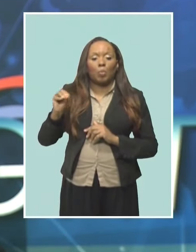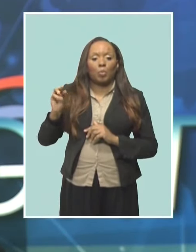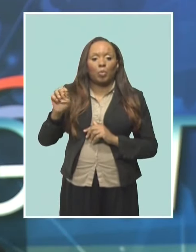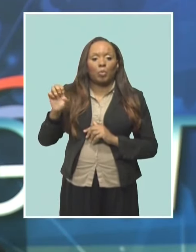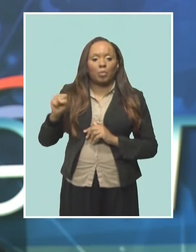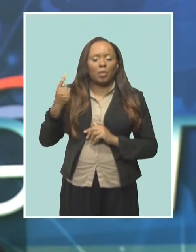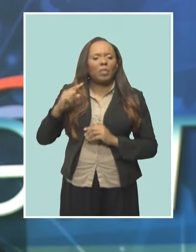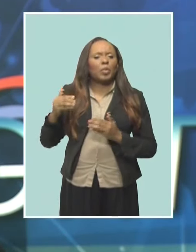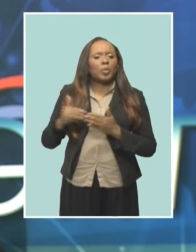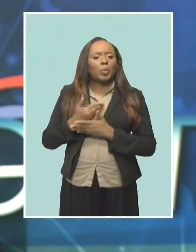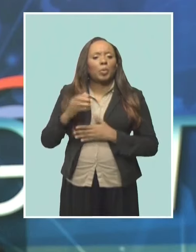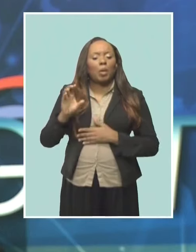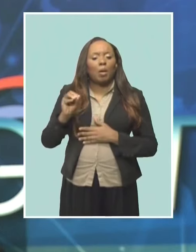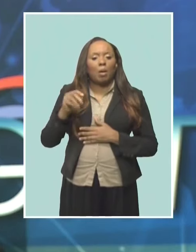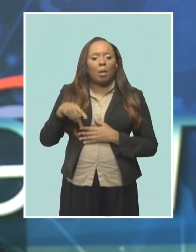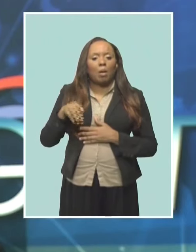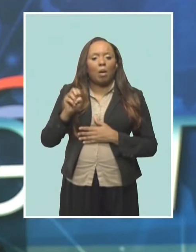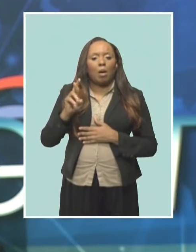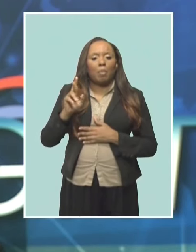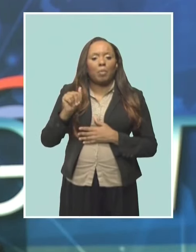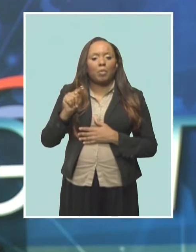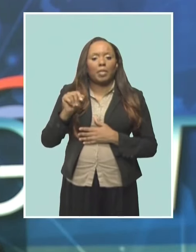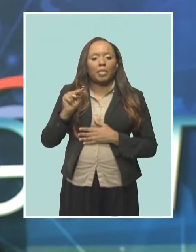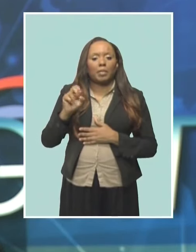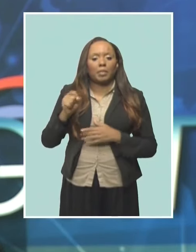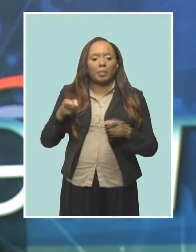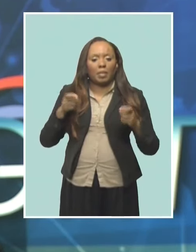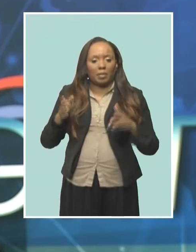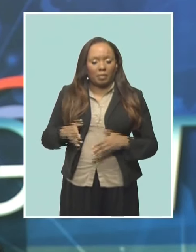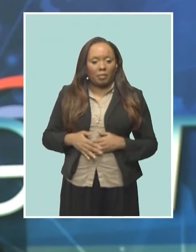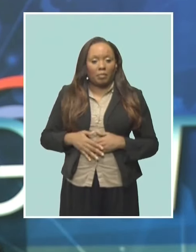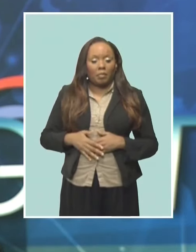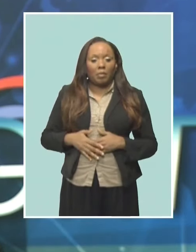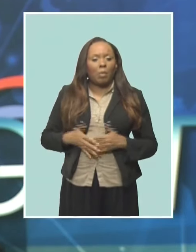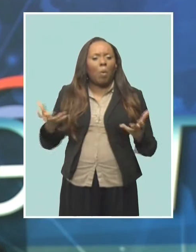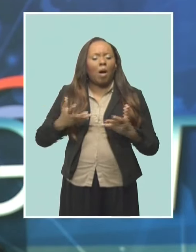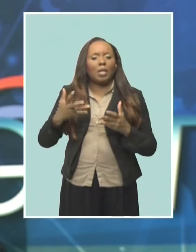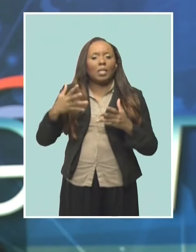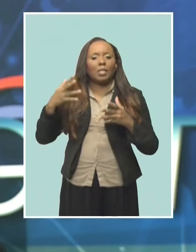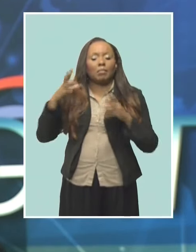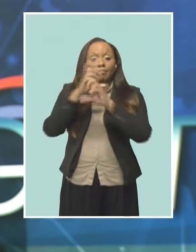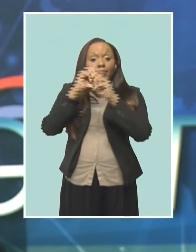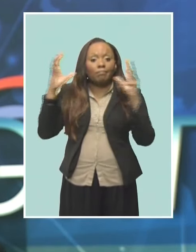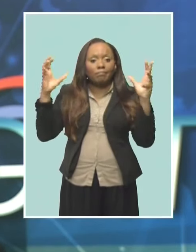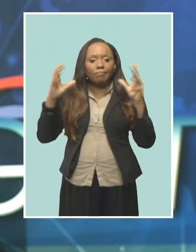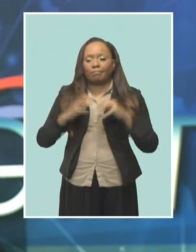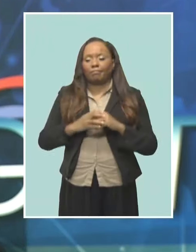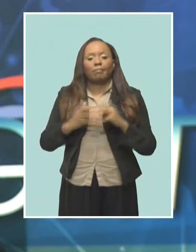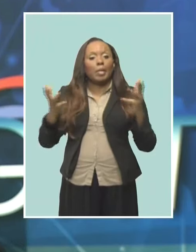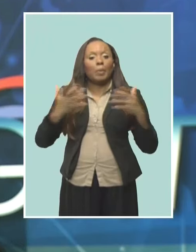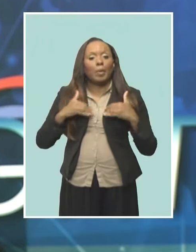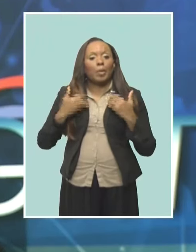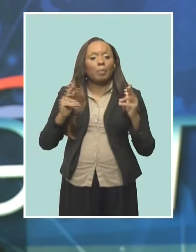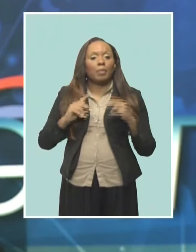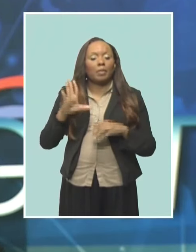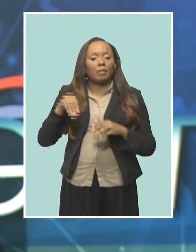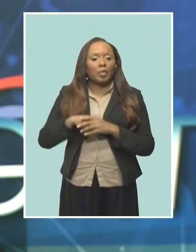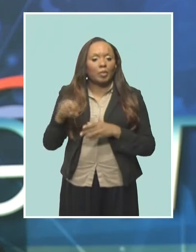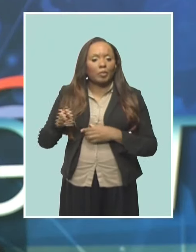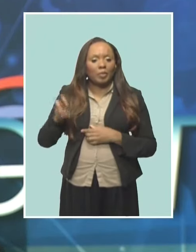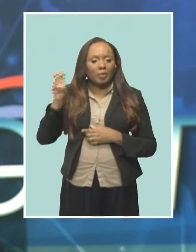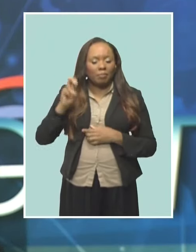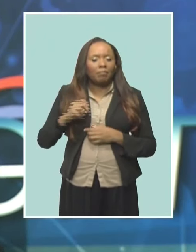statement, Mr. Brooms says part of his vision is to engage young people in the tourism industry. He says his focus also includes the